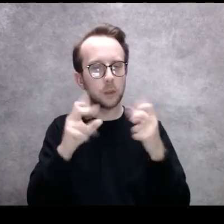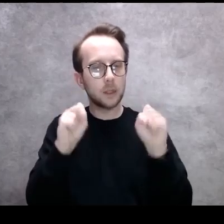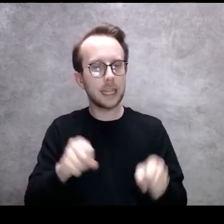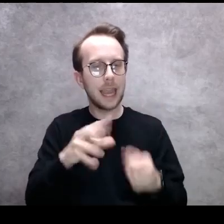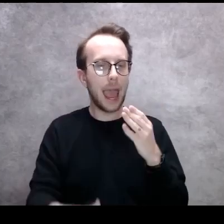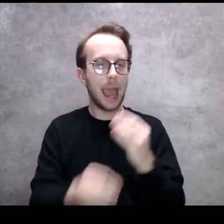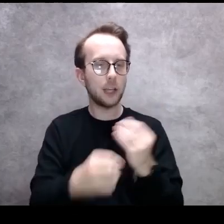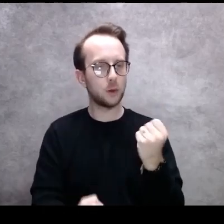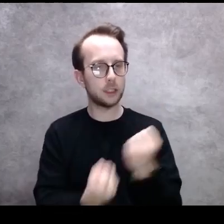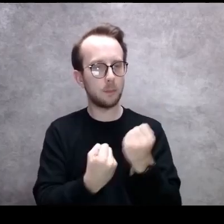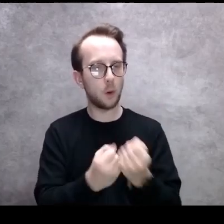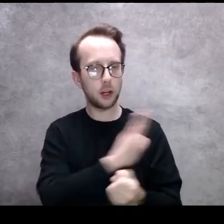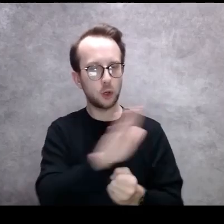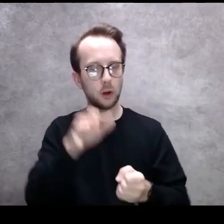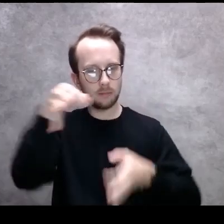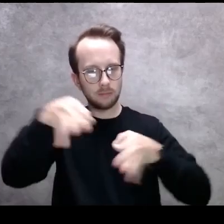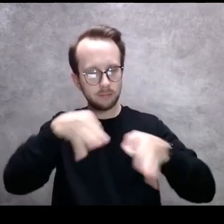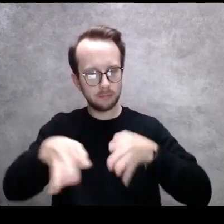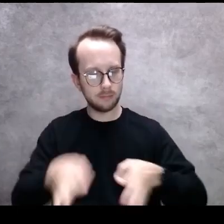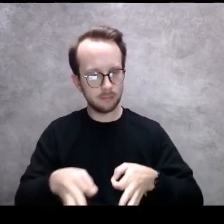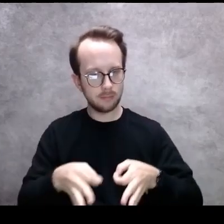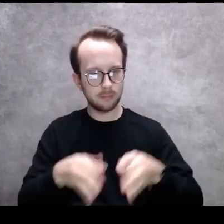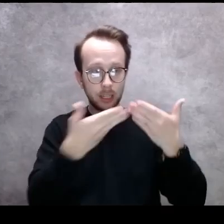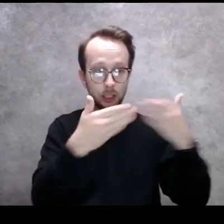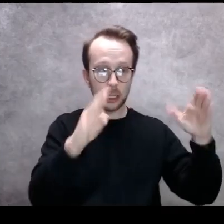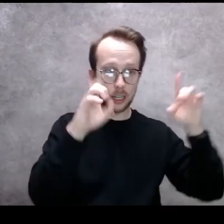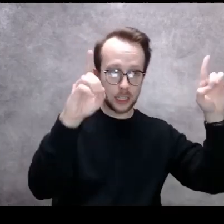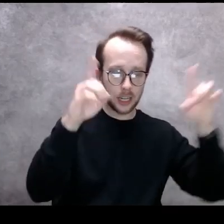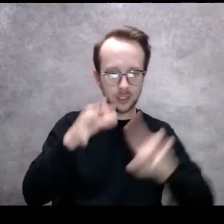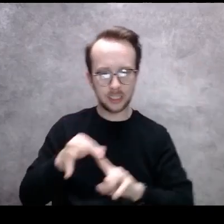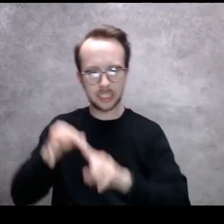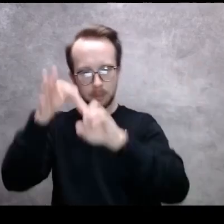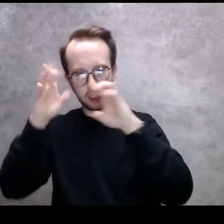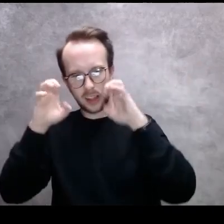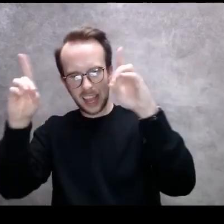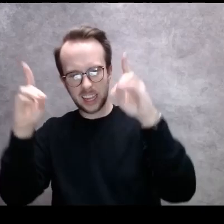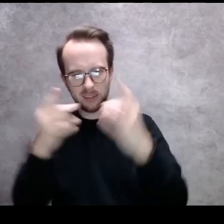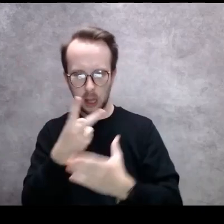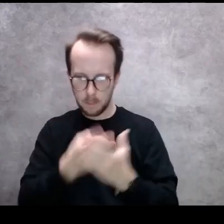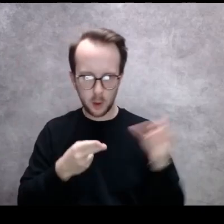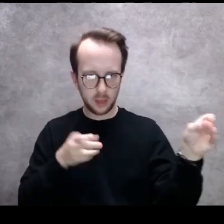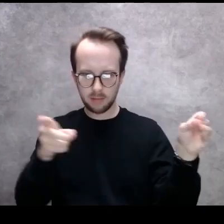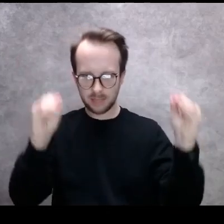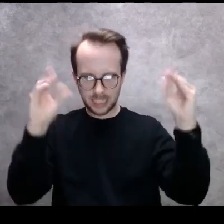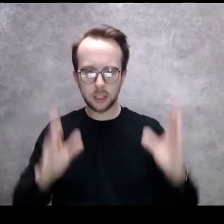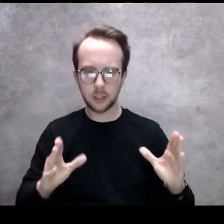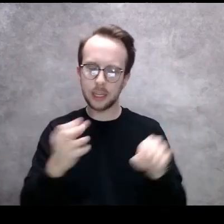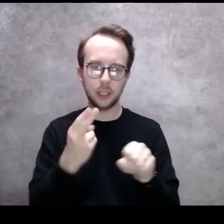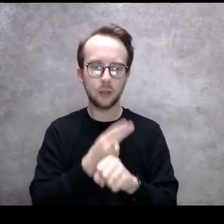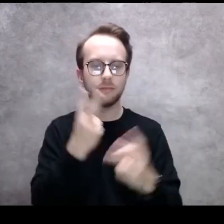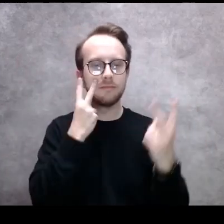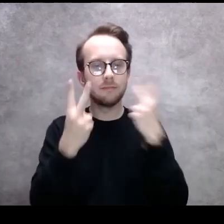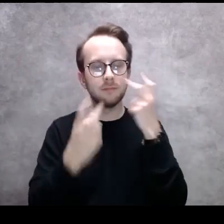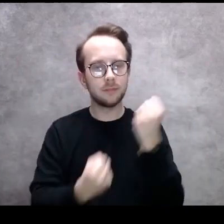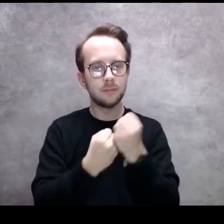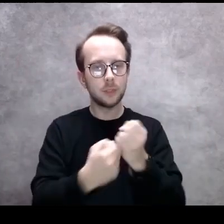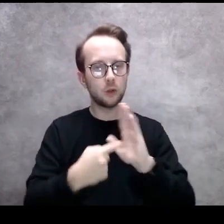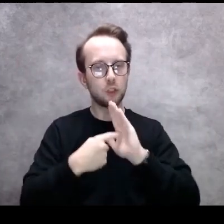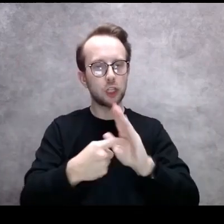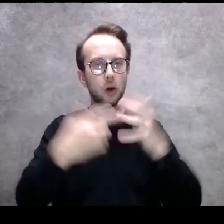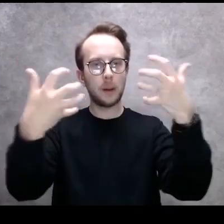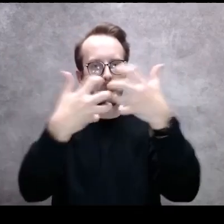directions. General education teachers and special education teachers can use visual supports to show matching pictures